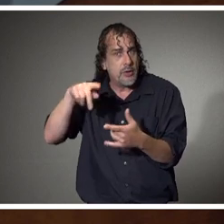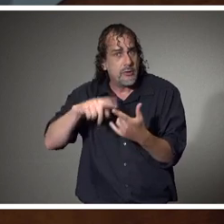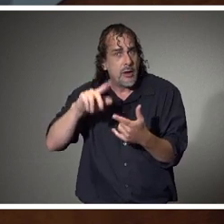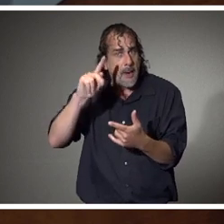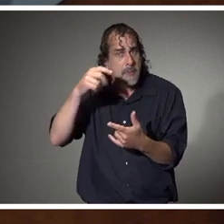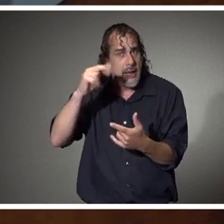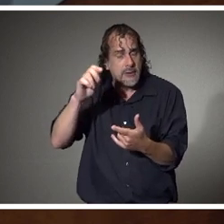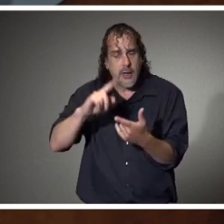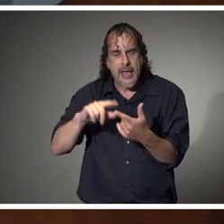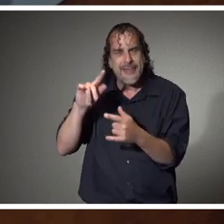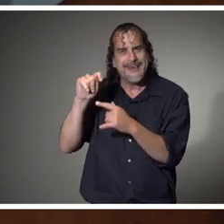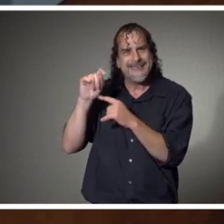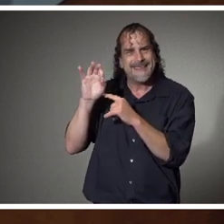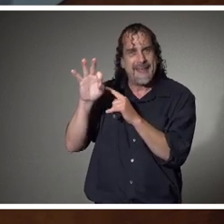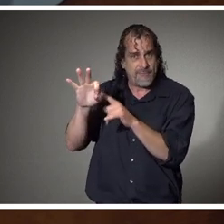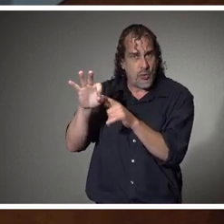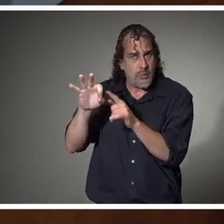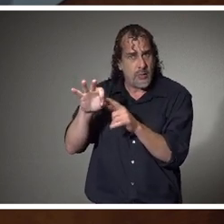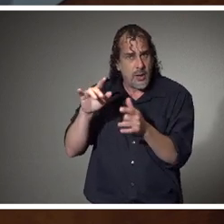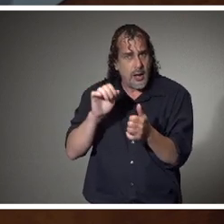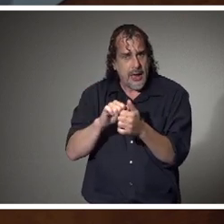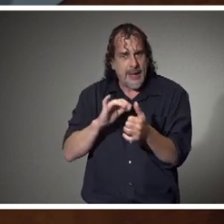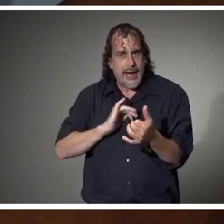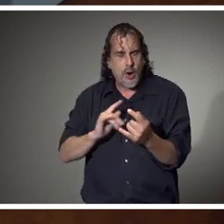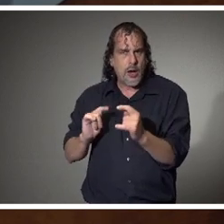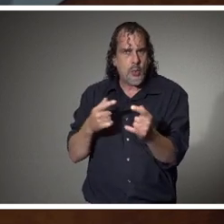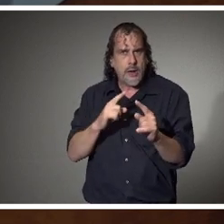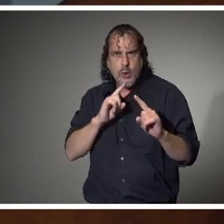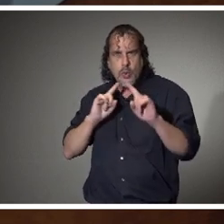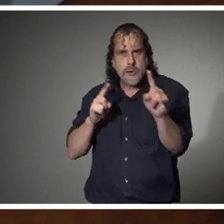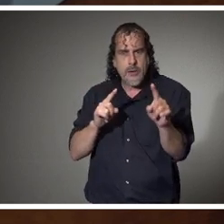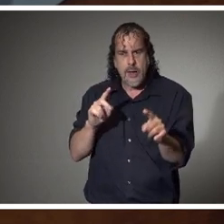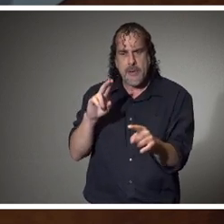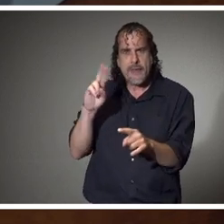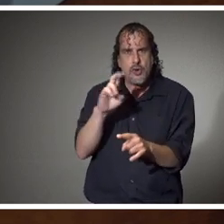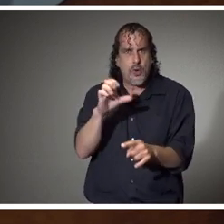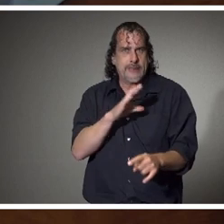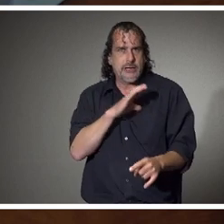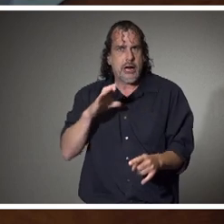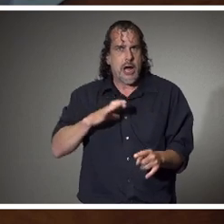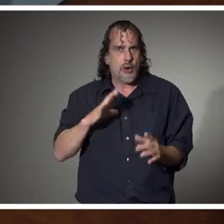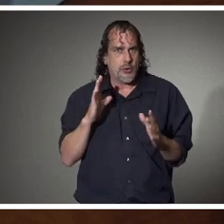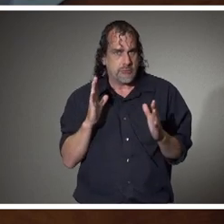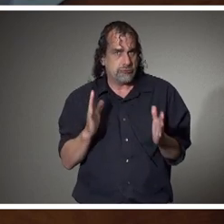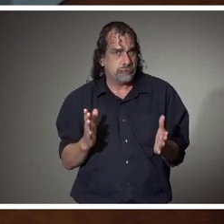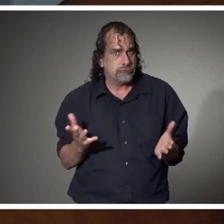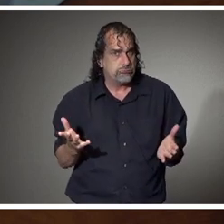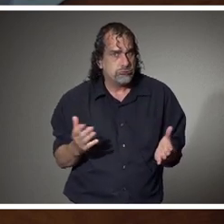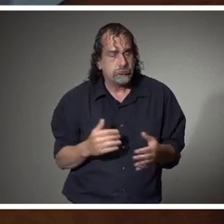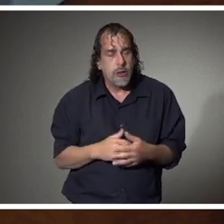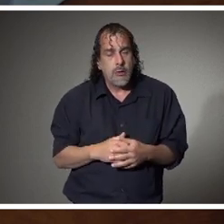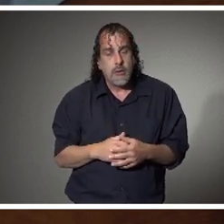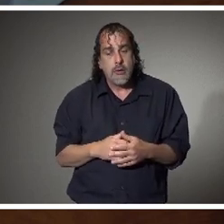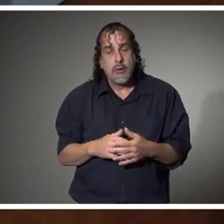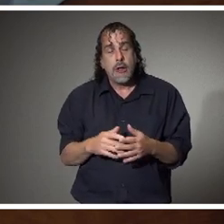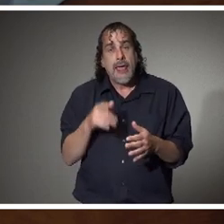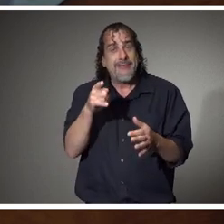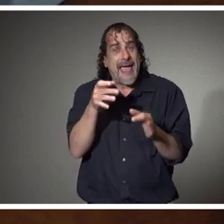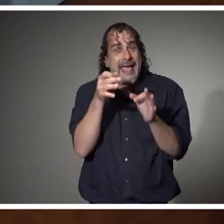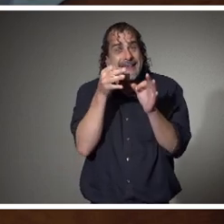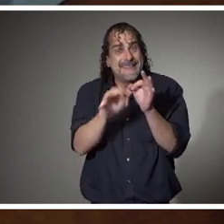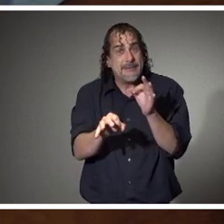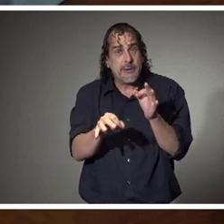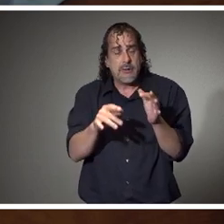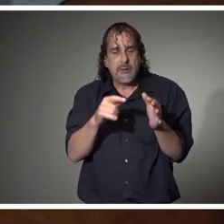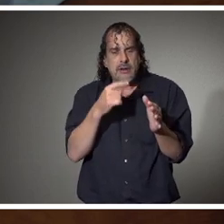coronavirus task force, and our quick response by the United States Congress. That simply doesn't get